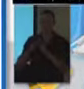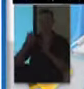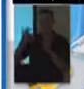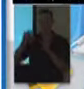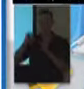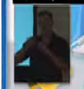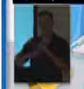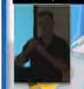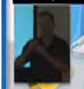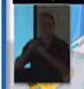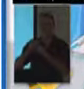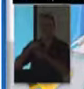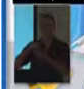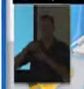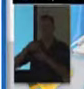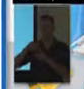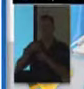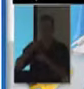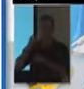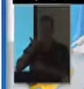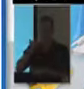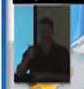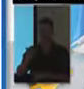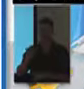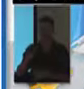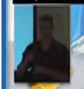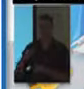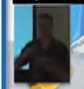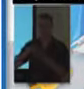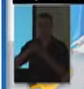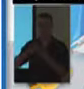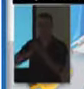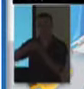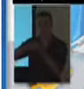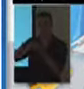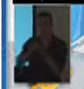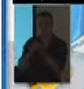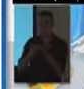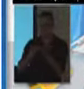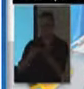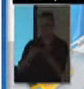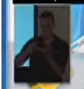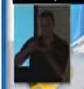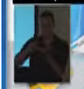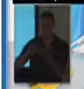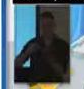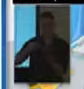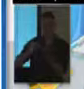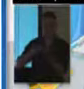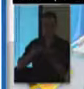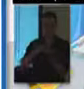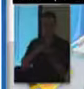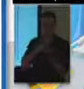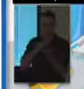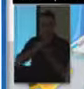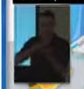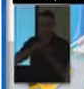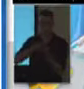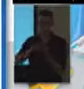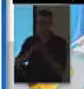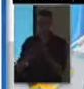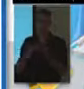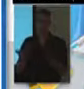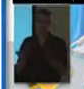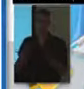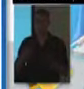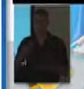or a specific electromagnetic field to achieve that, or make a part of the touchscreen